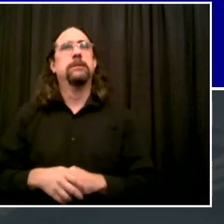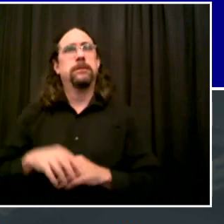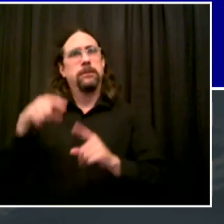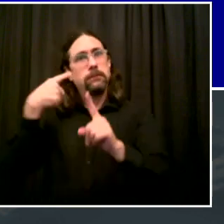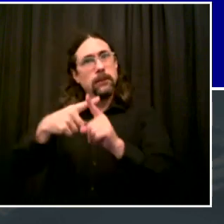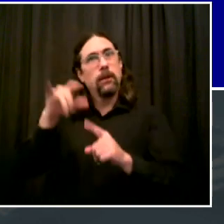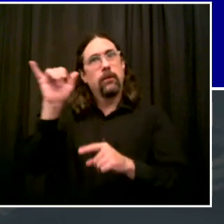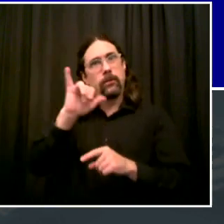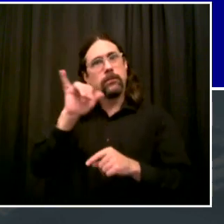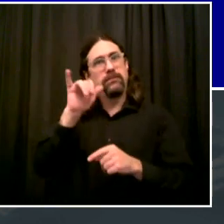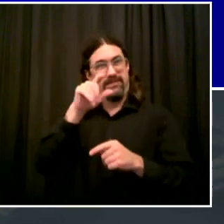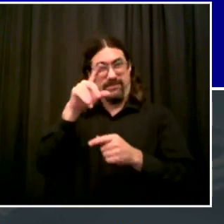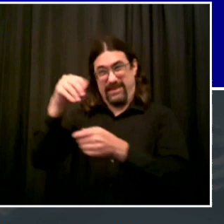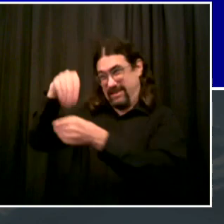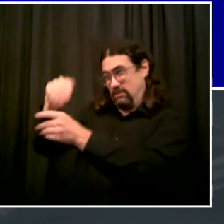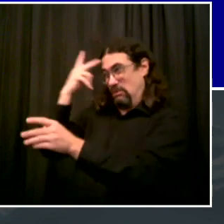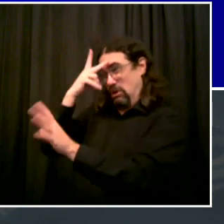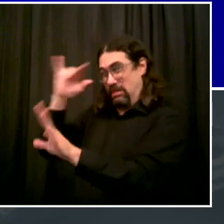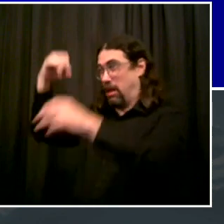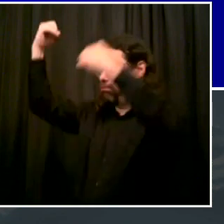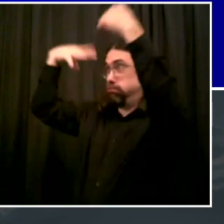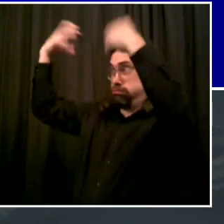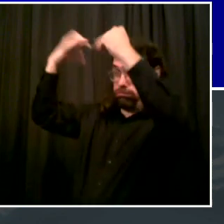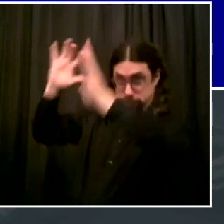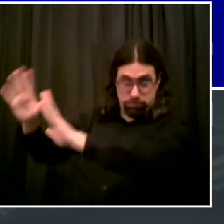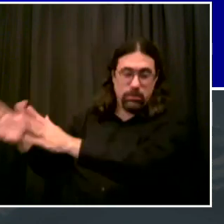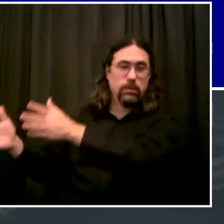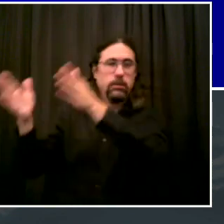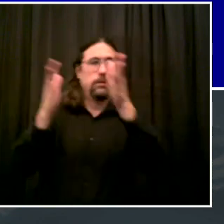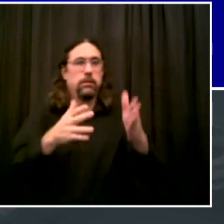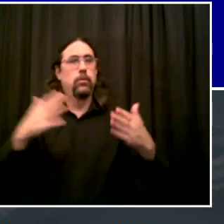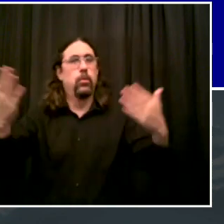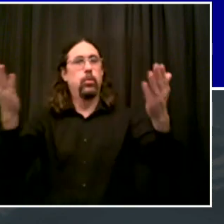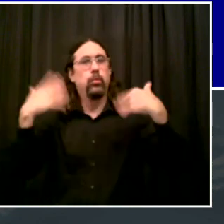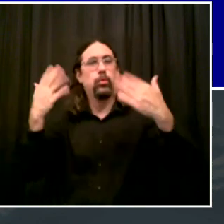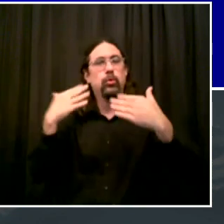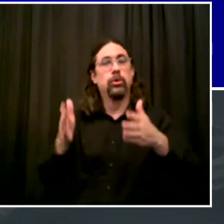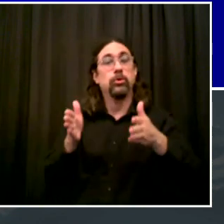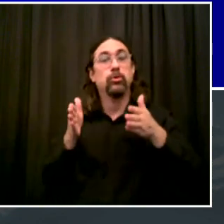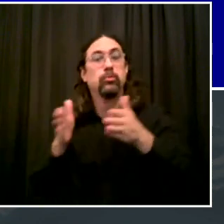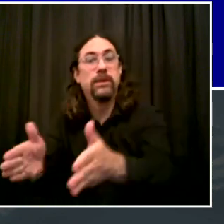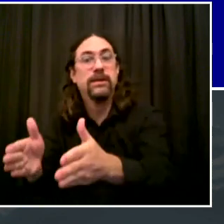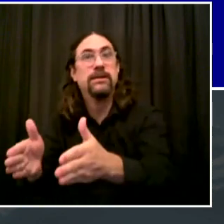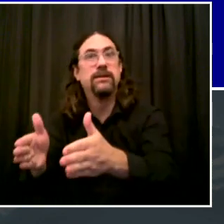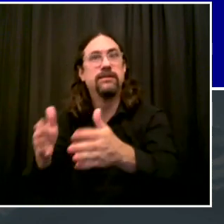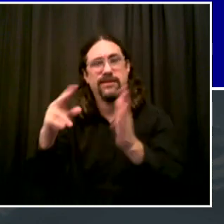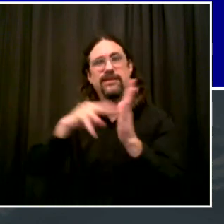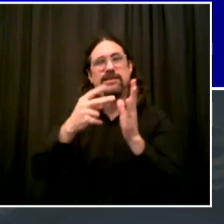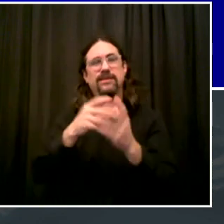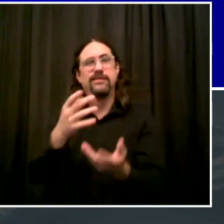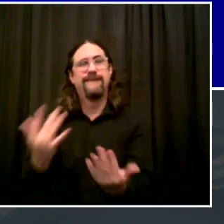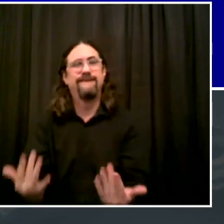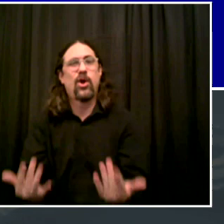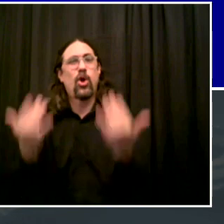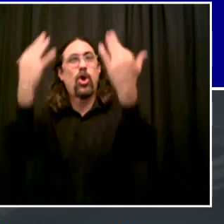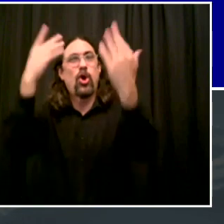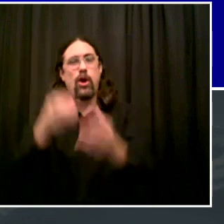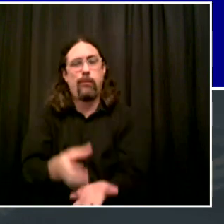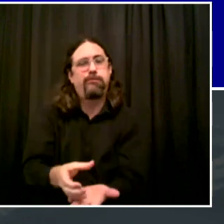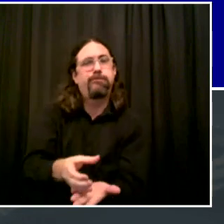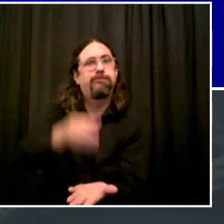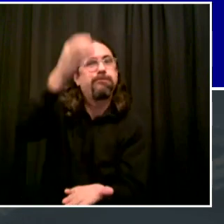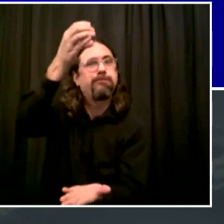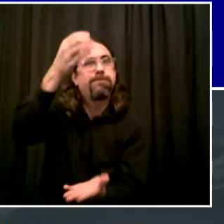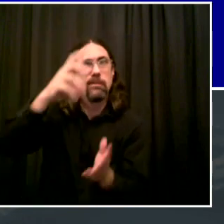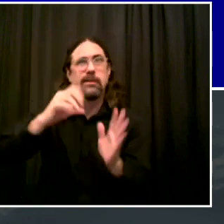most heat-burdened parts of New York City. These streets will be part of the Open Streets network and will, when